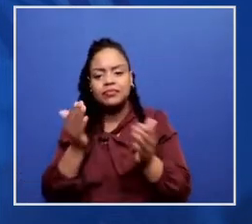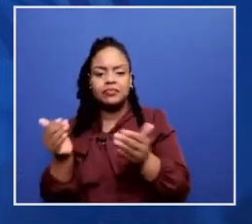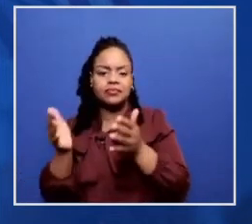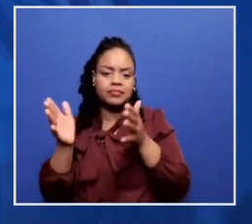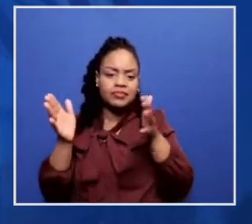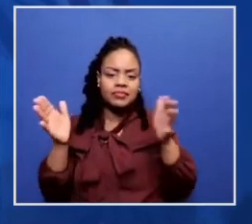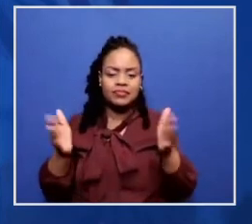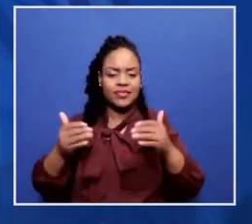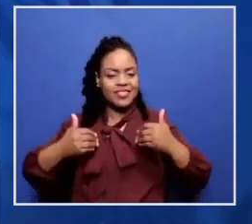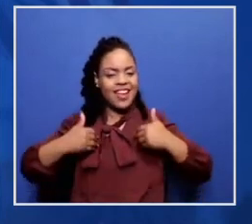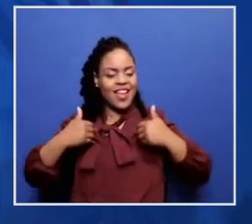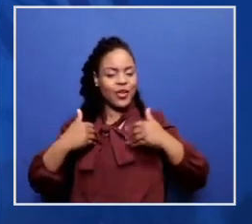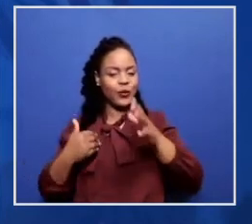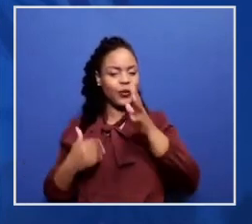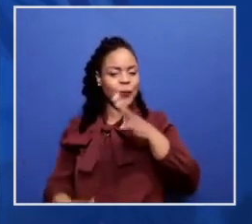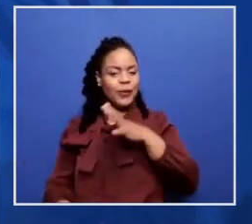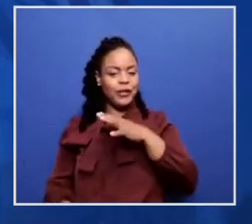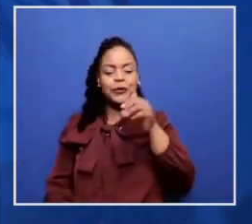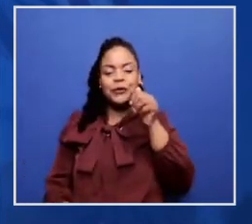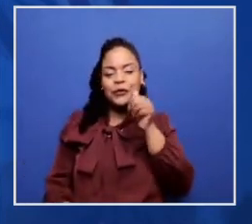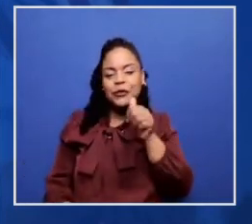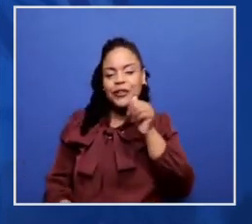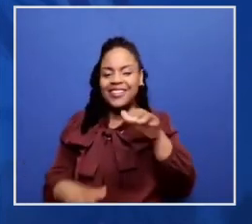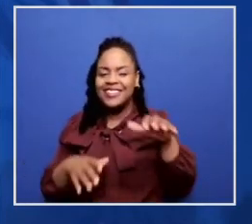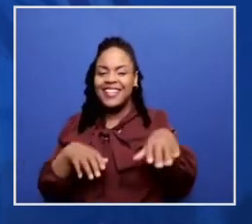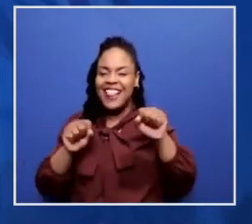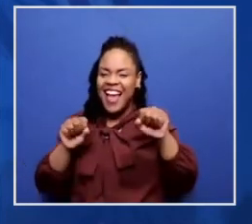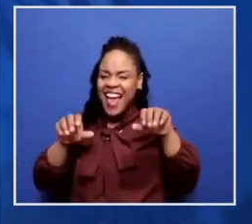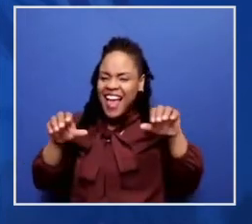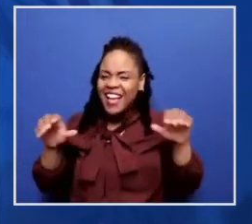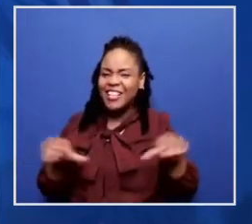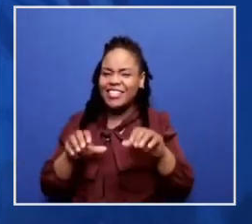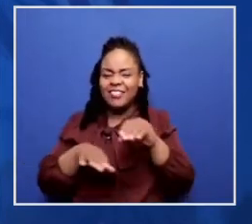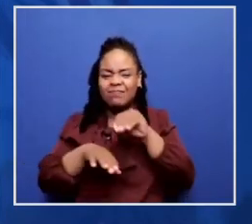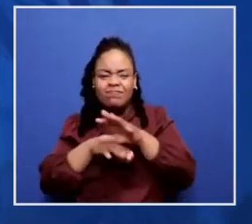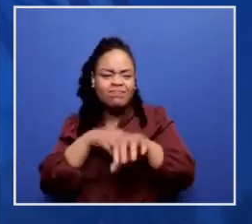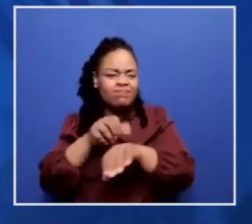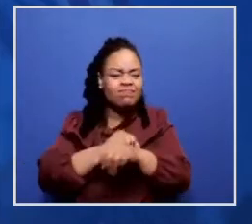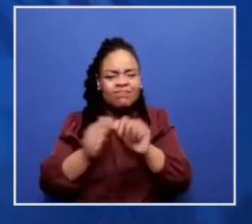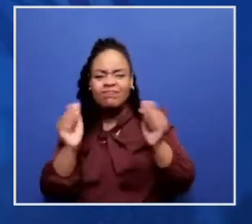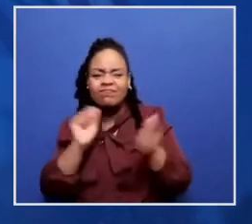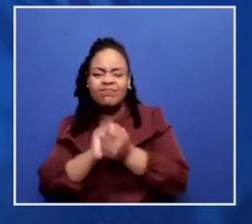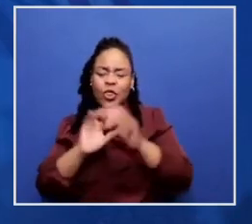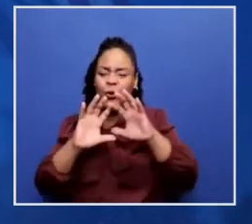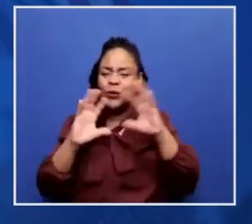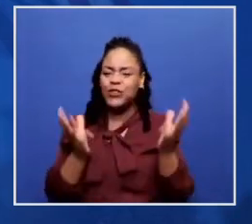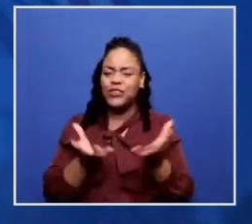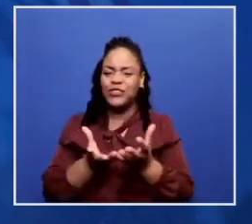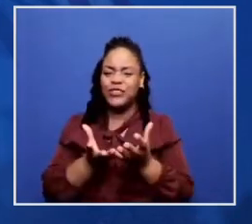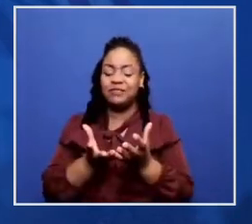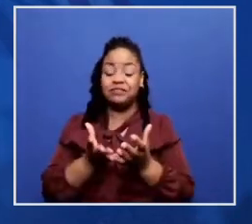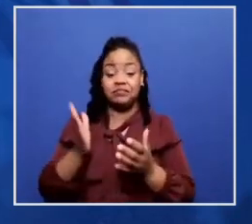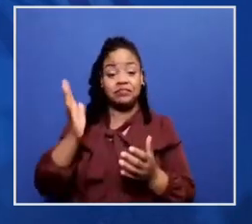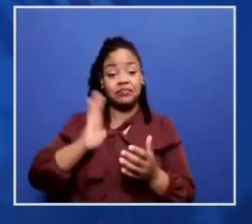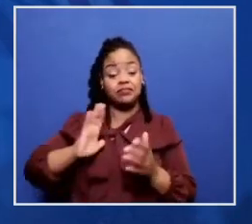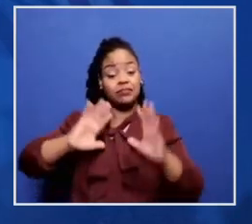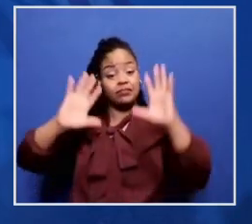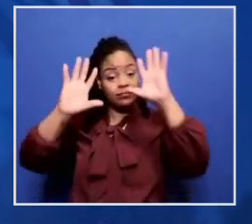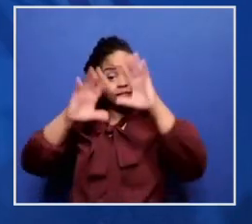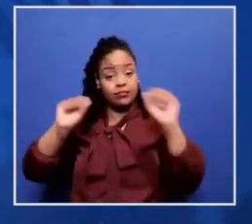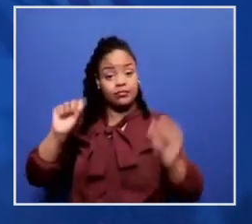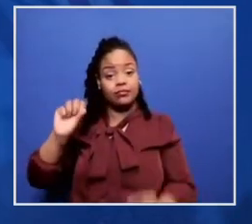and change the world. Please welcome the former president of Spelman College and